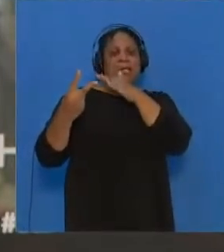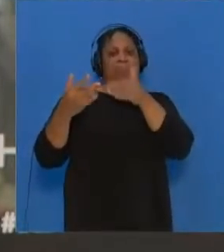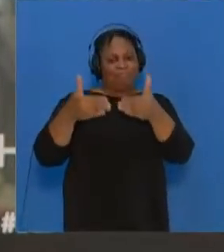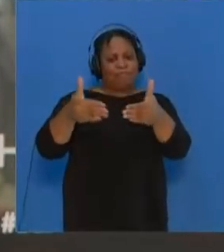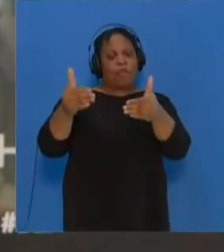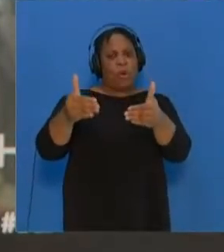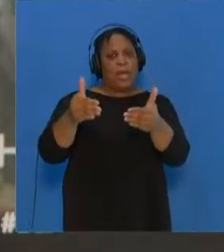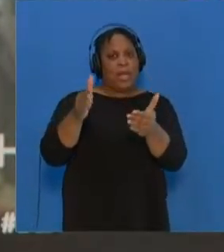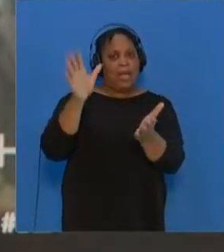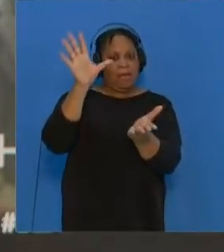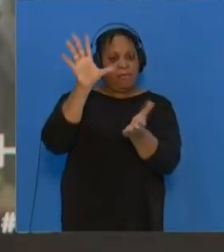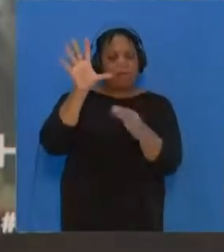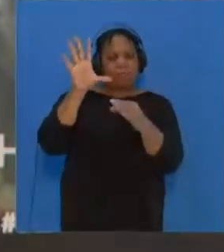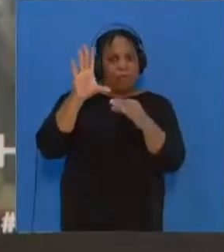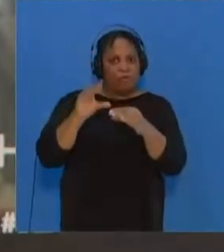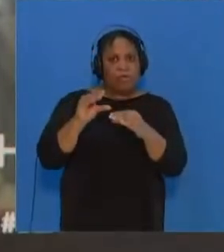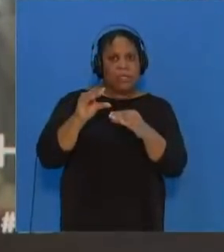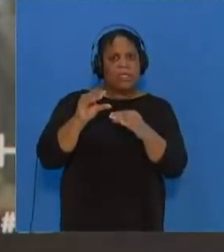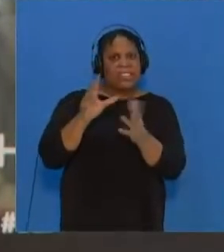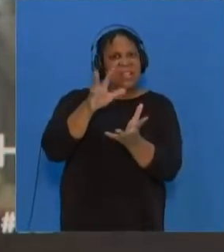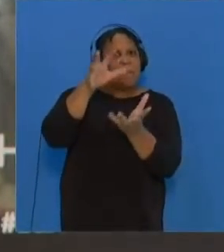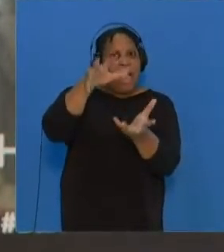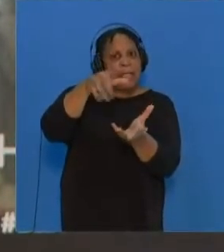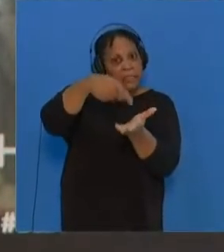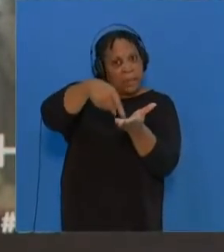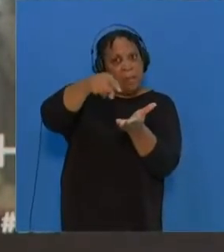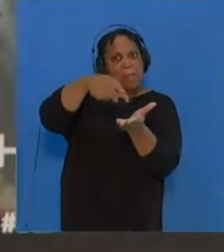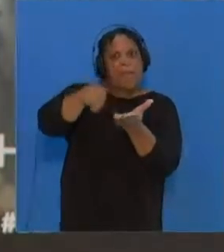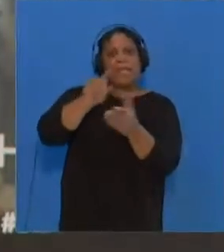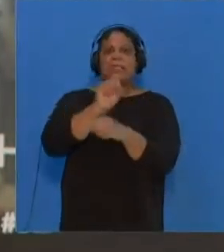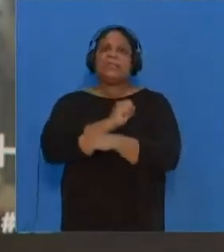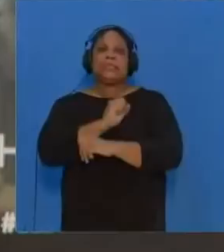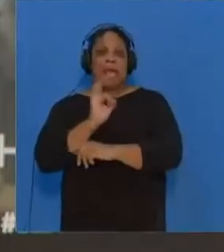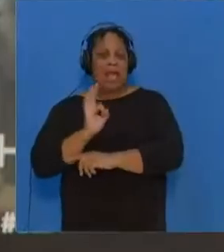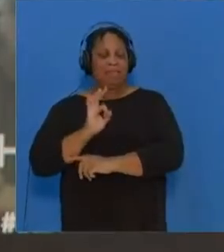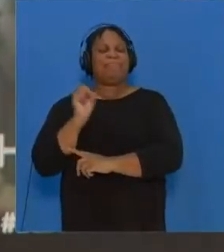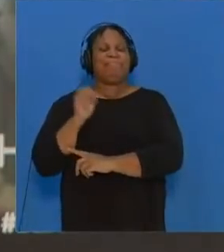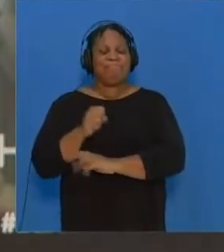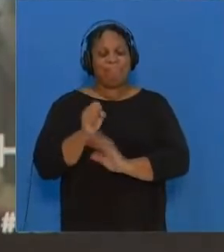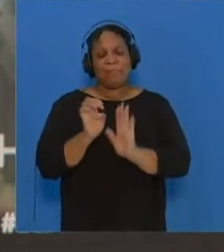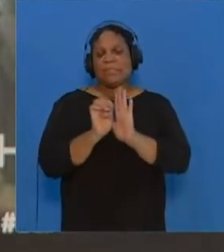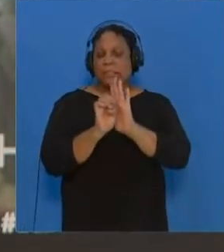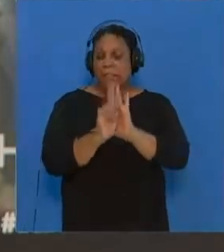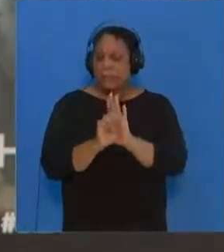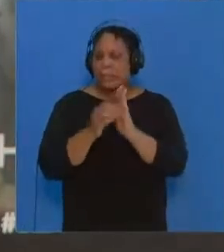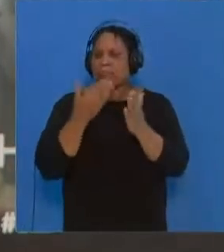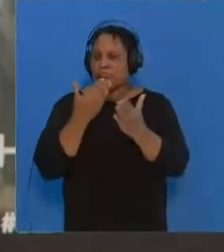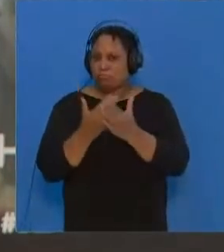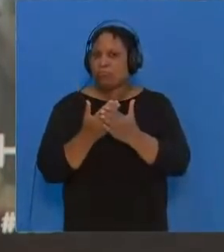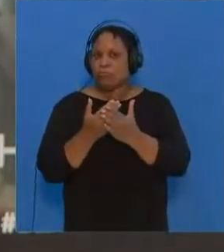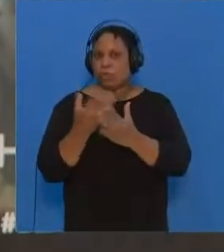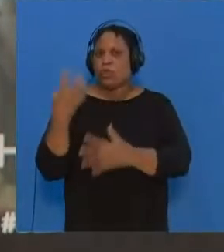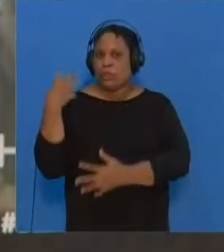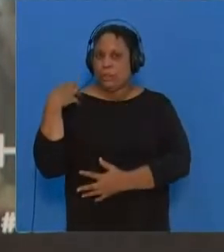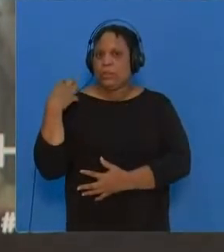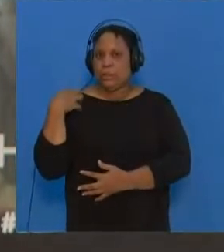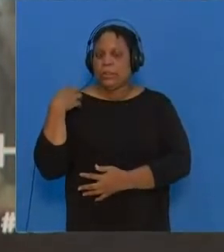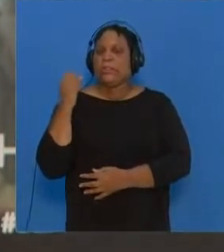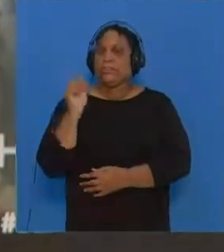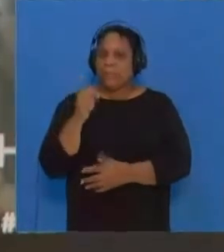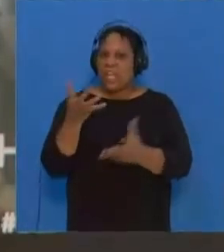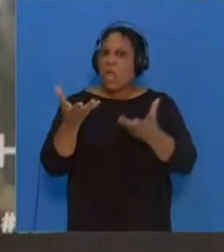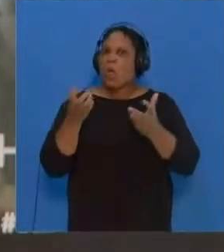give those redundancy packages to their staff. And that is certainly an example of good employers, and I certainly want